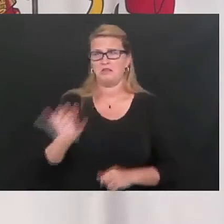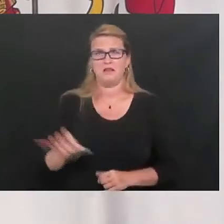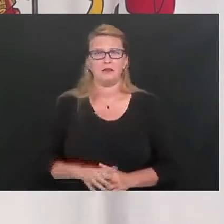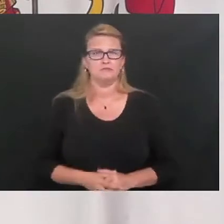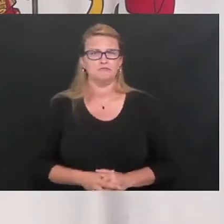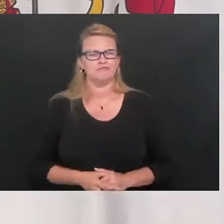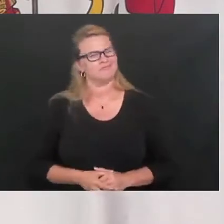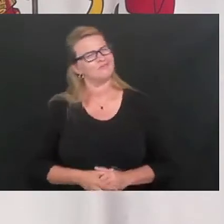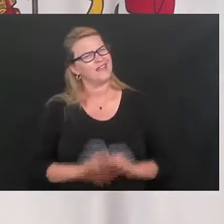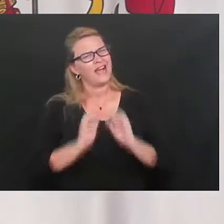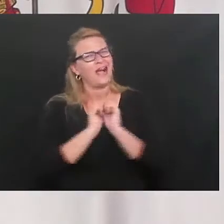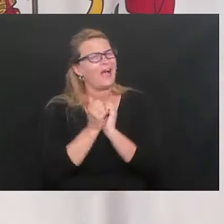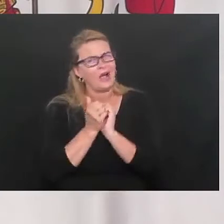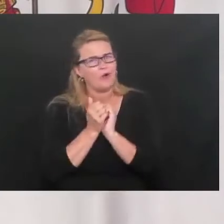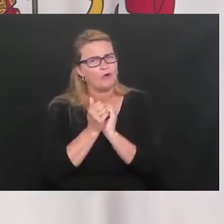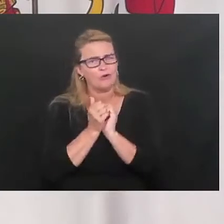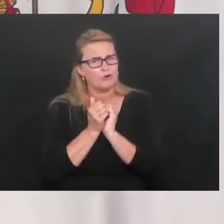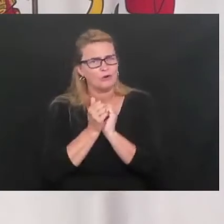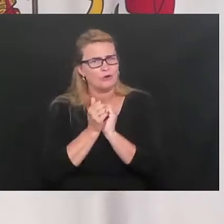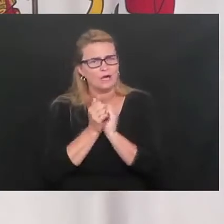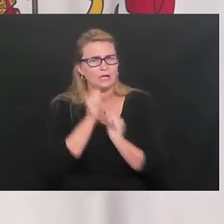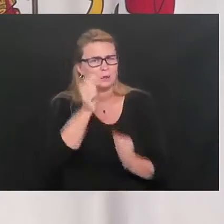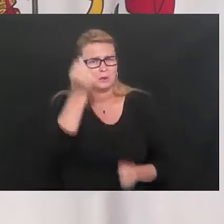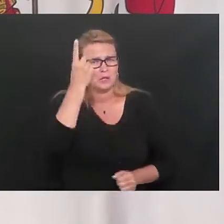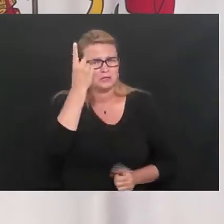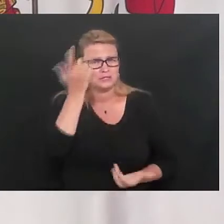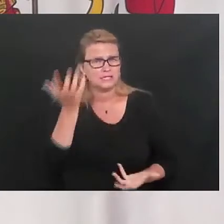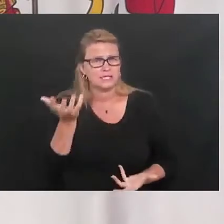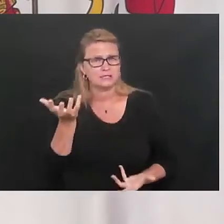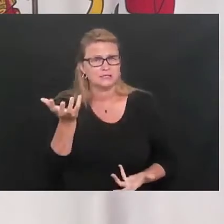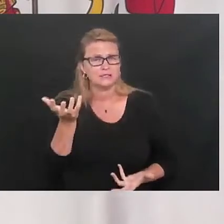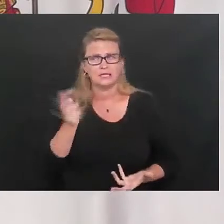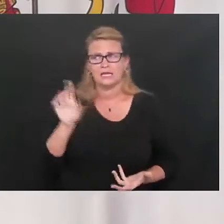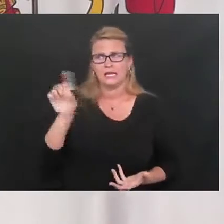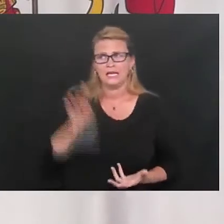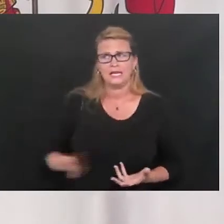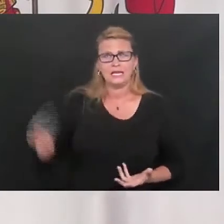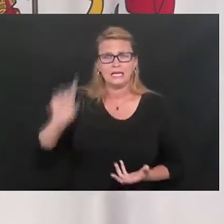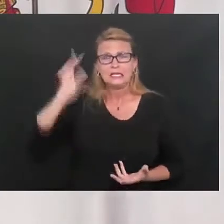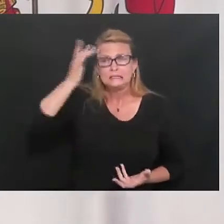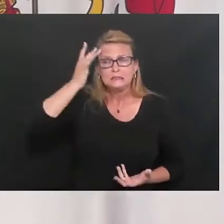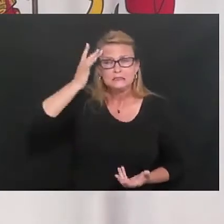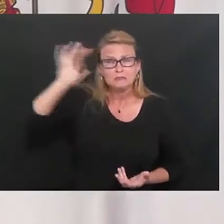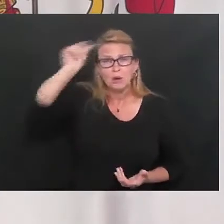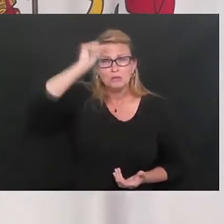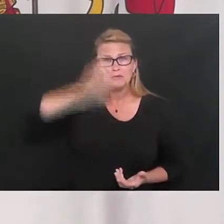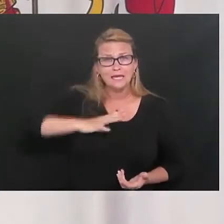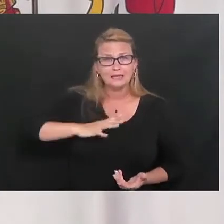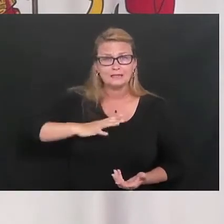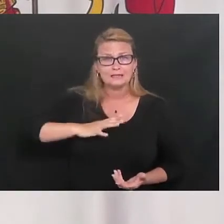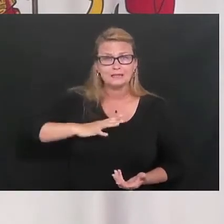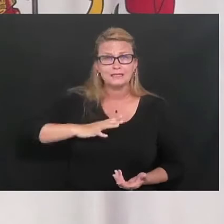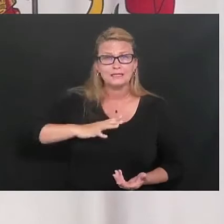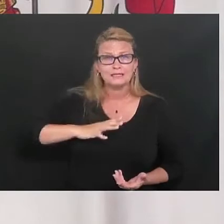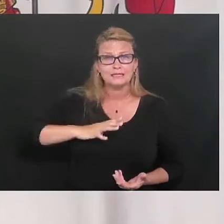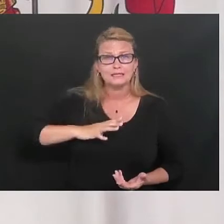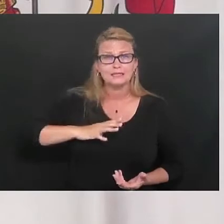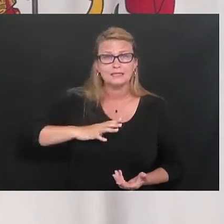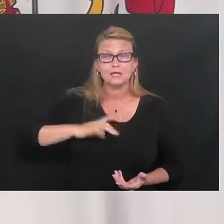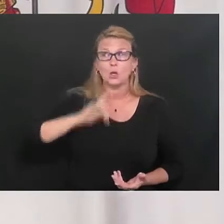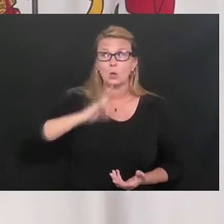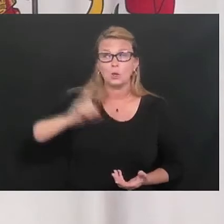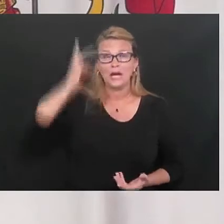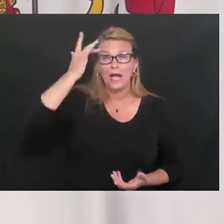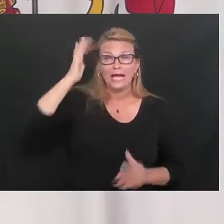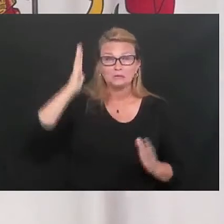can you defy, you know, an intelligence beyond belief, an expert beyond belief,